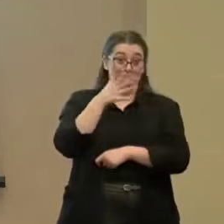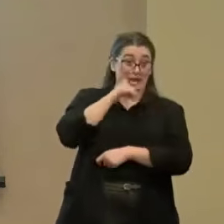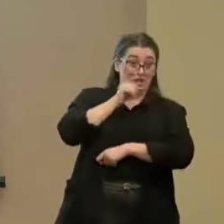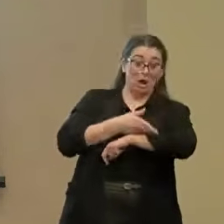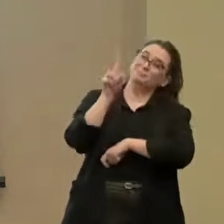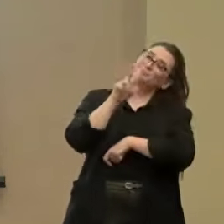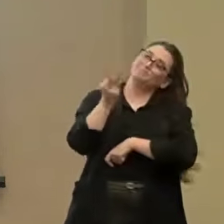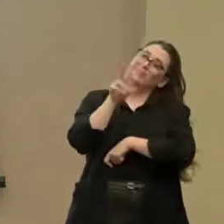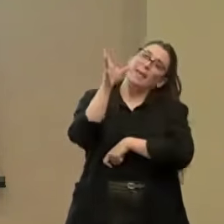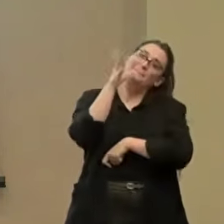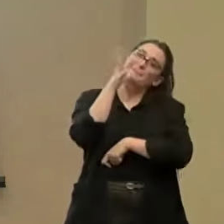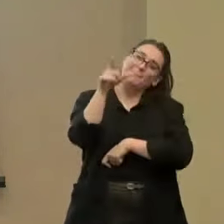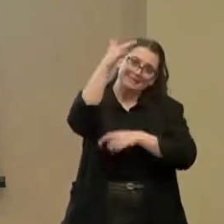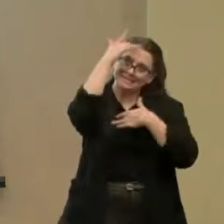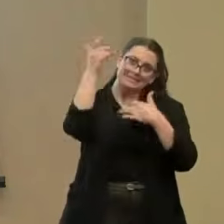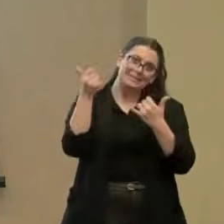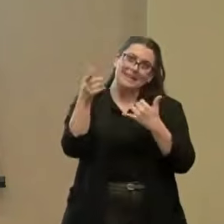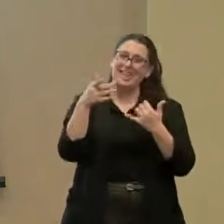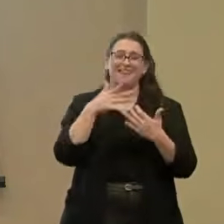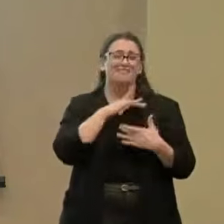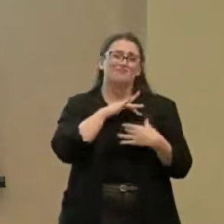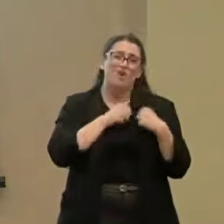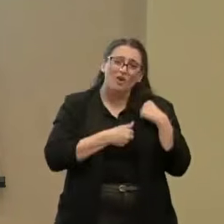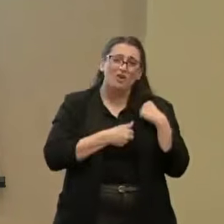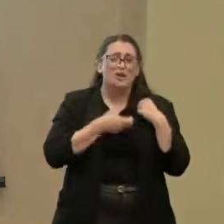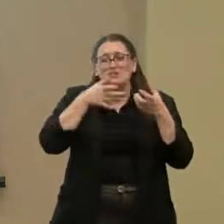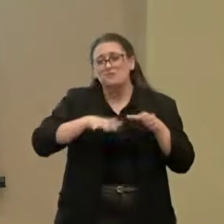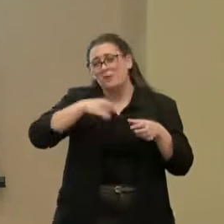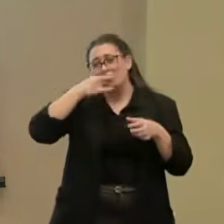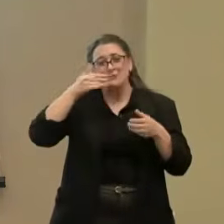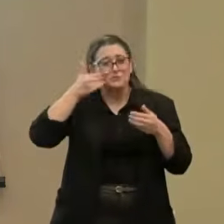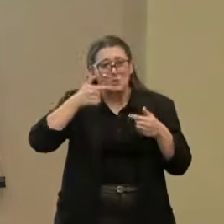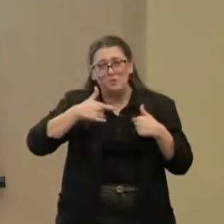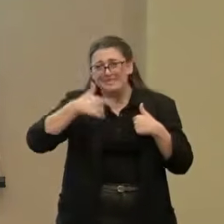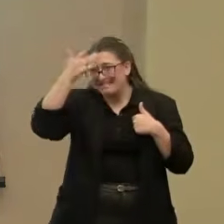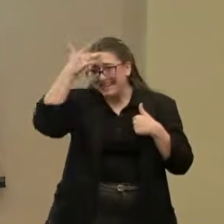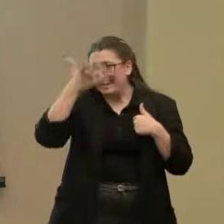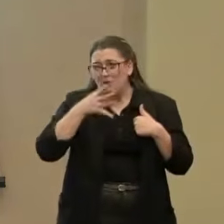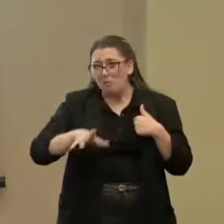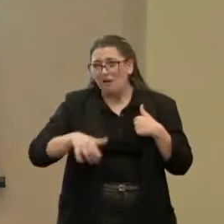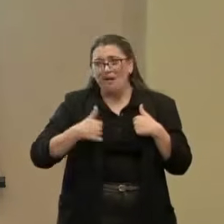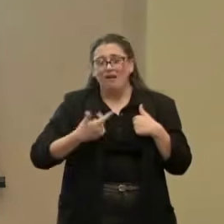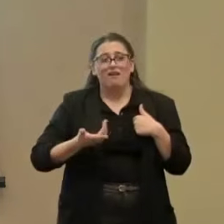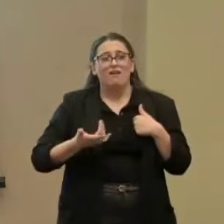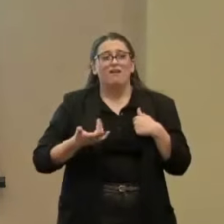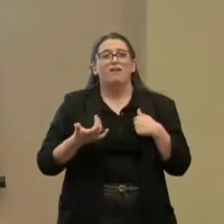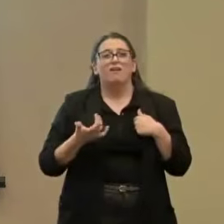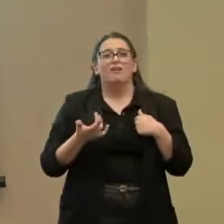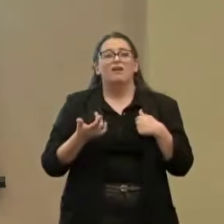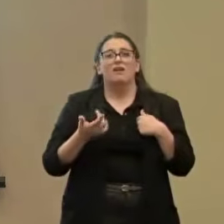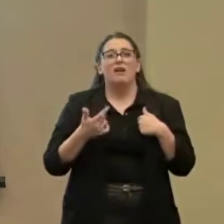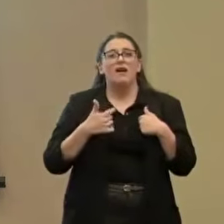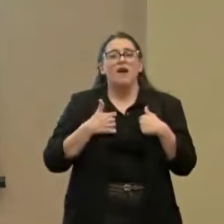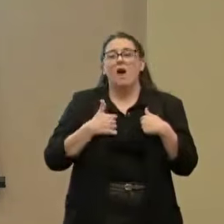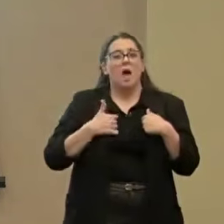today. And it breaks my heart every time because you don't want your kids to really know that you're sick, right? But